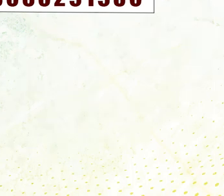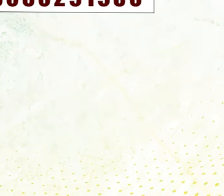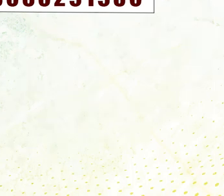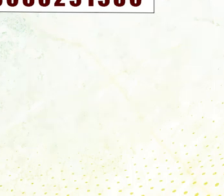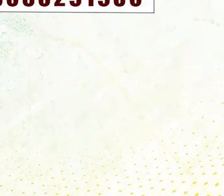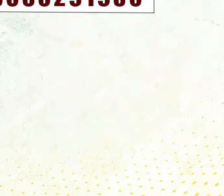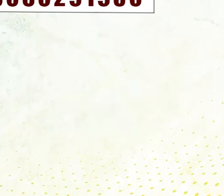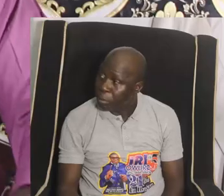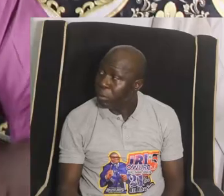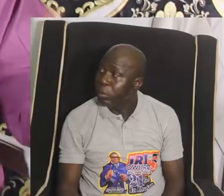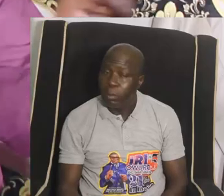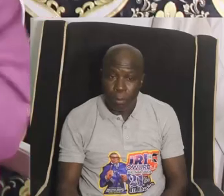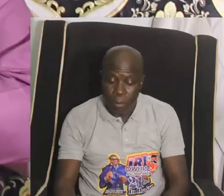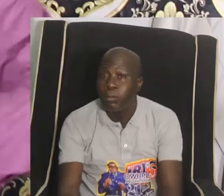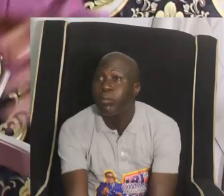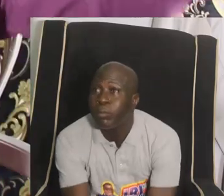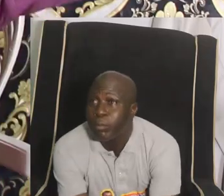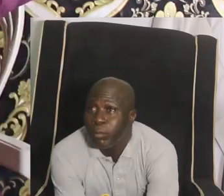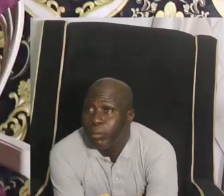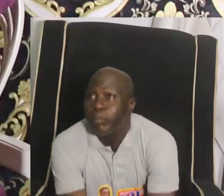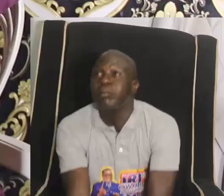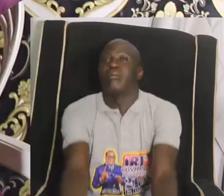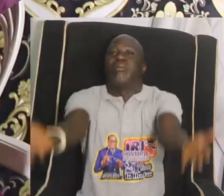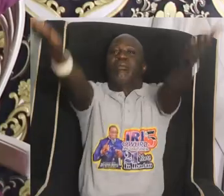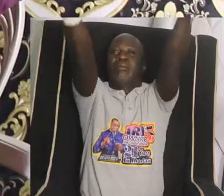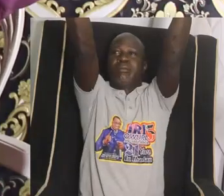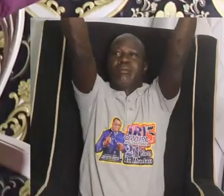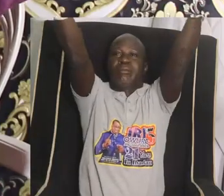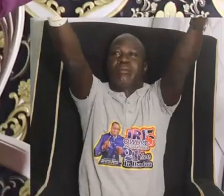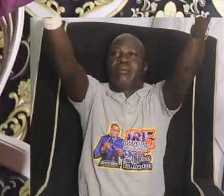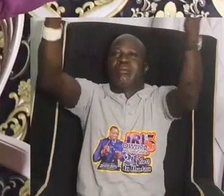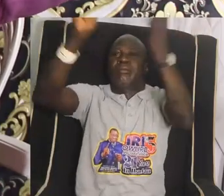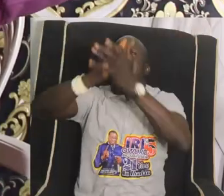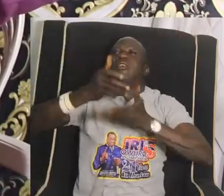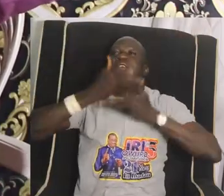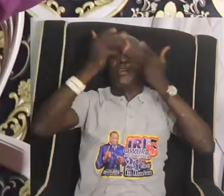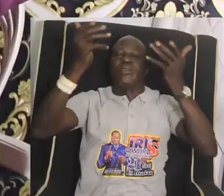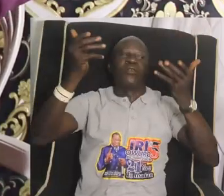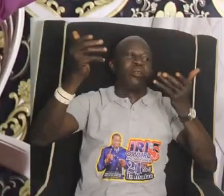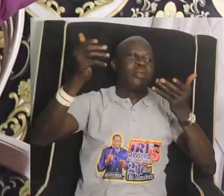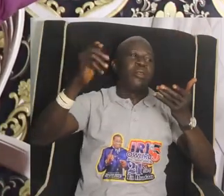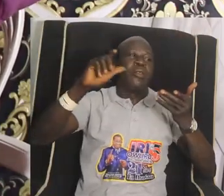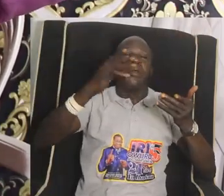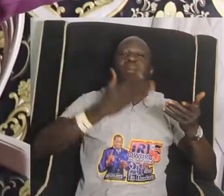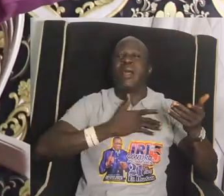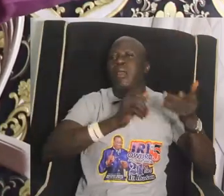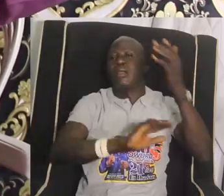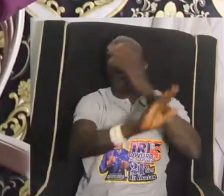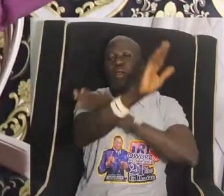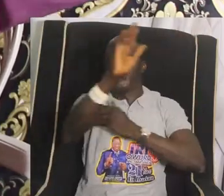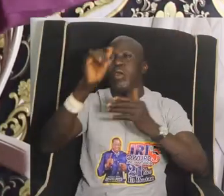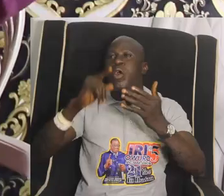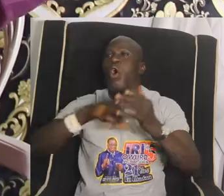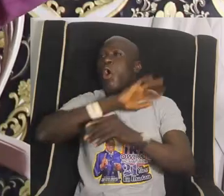ilu Ibadan. Hey, egba wa soke. Lift up your head. E pariwo. You will shout. Oluwa mi o. My God.